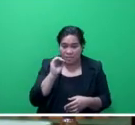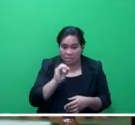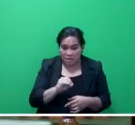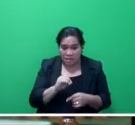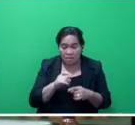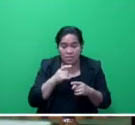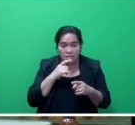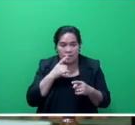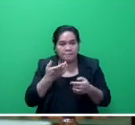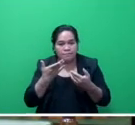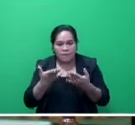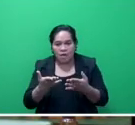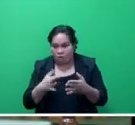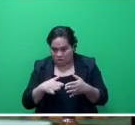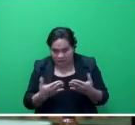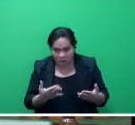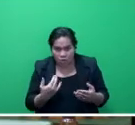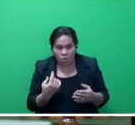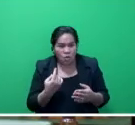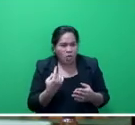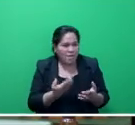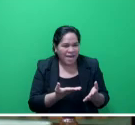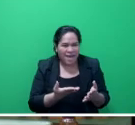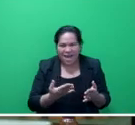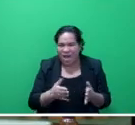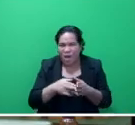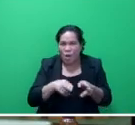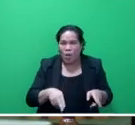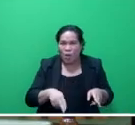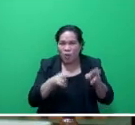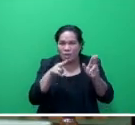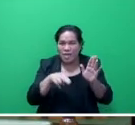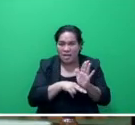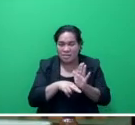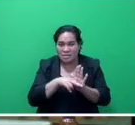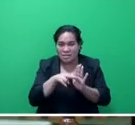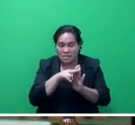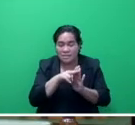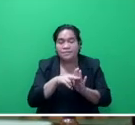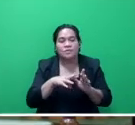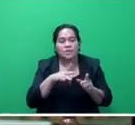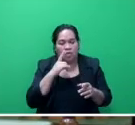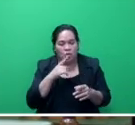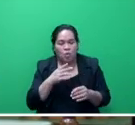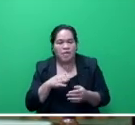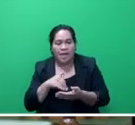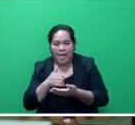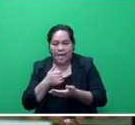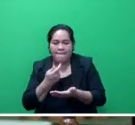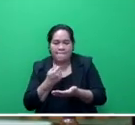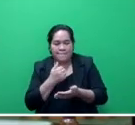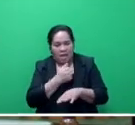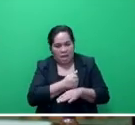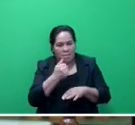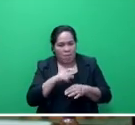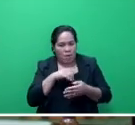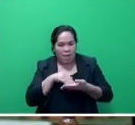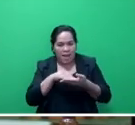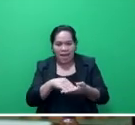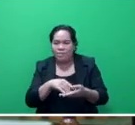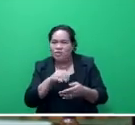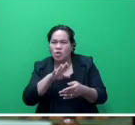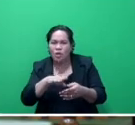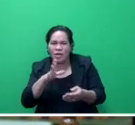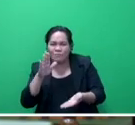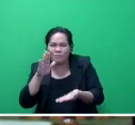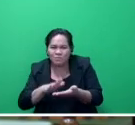available to existing hotels will be increased to 50% to assist with renovations and refurbishment. Duty concessions will also